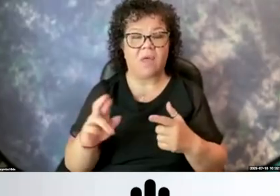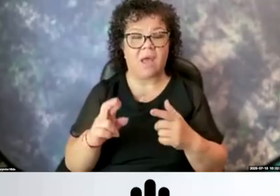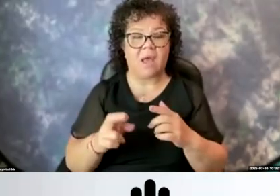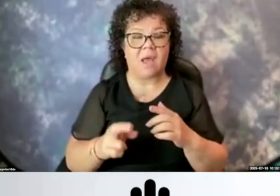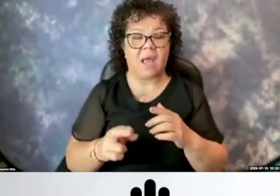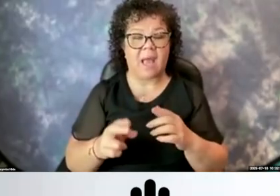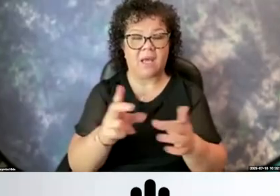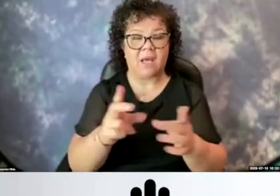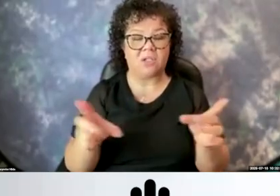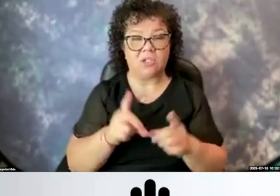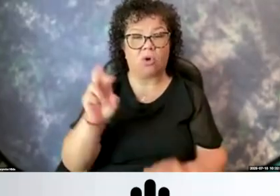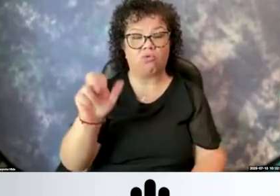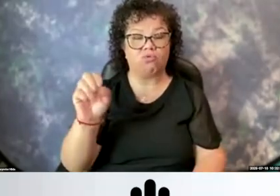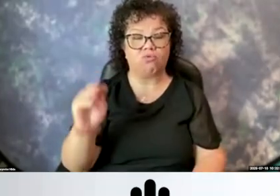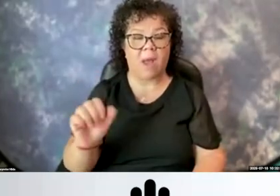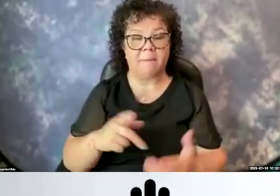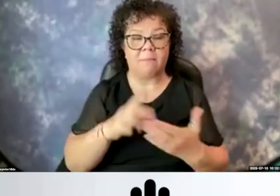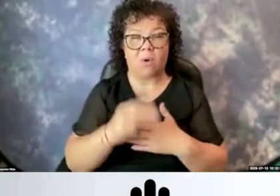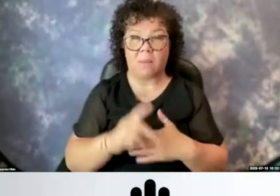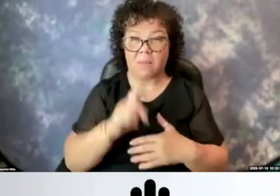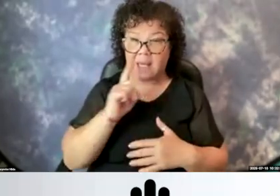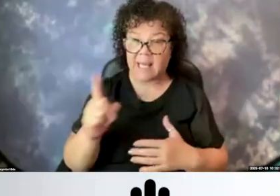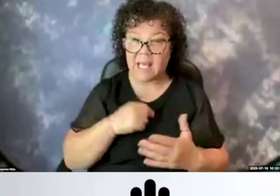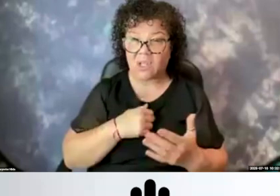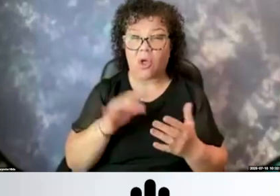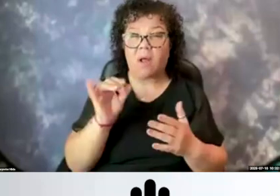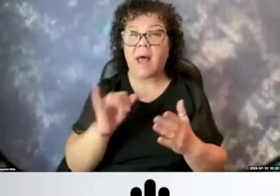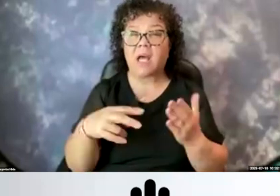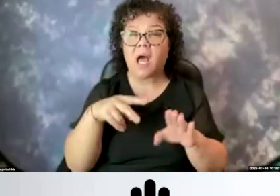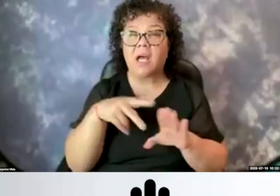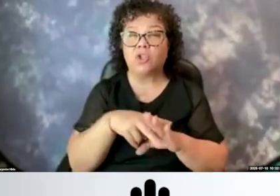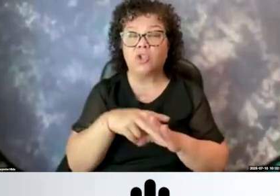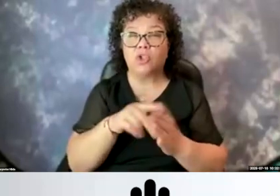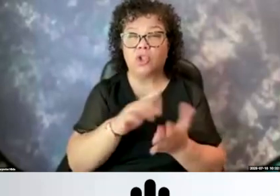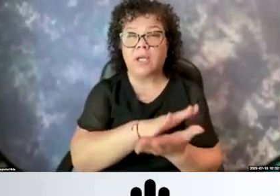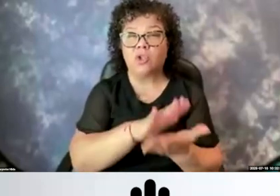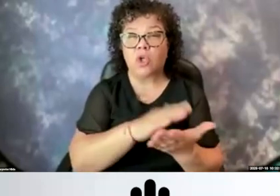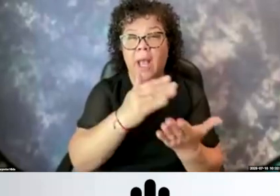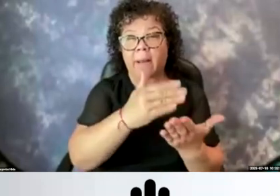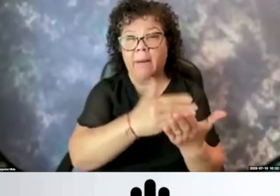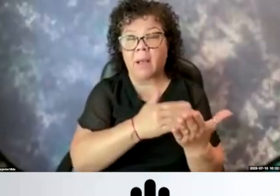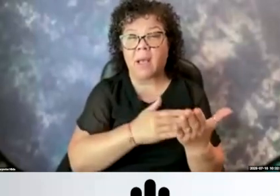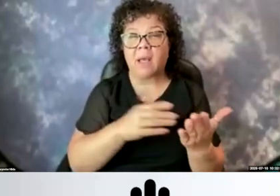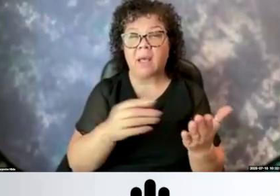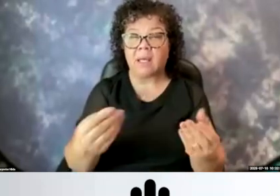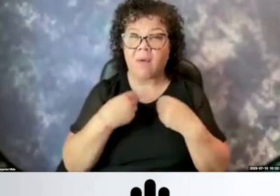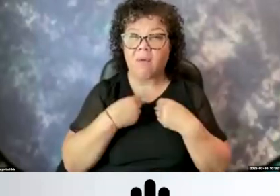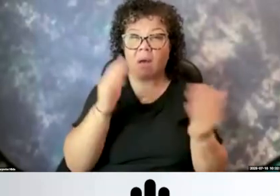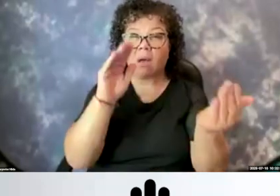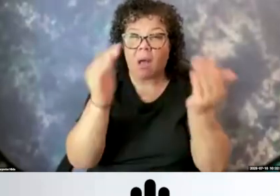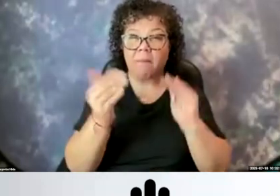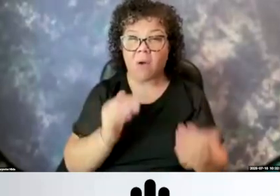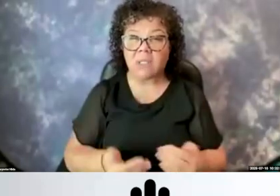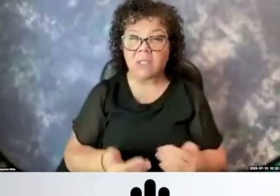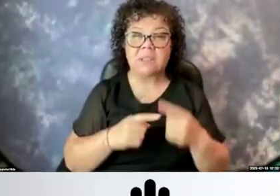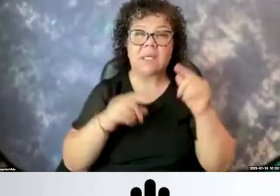sheet that's created that shows kind of comparisons? We talked about the differences in MSRP caps. Maybe there's